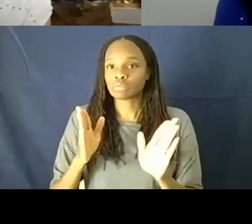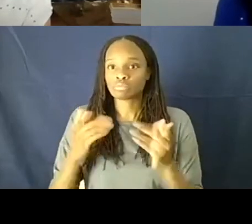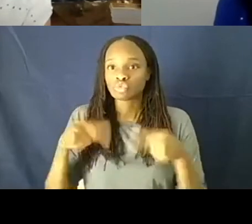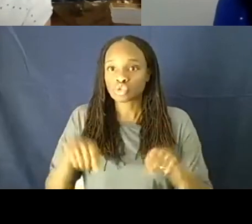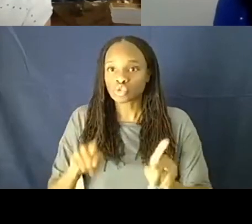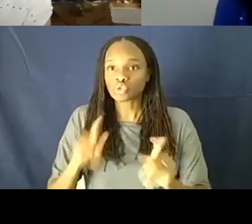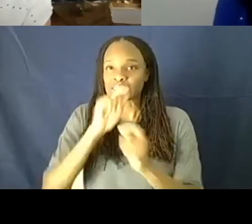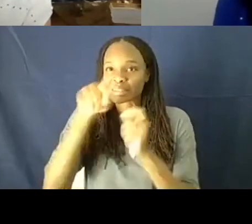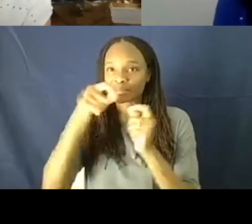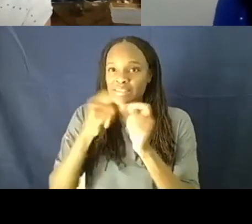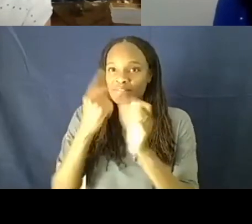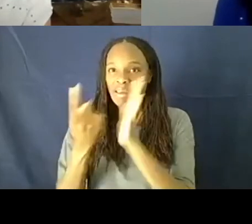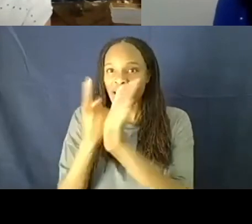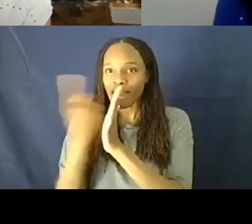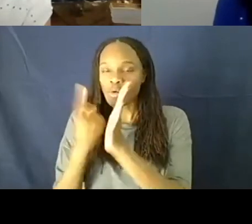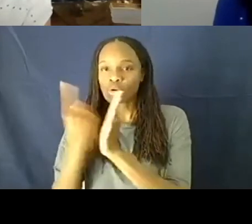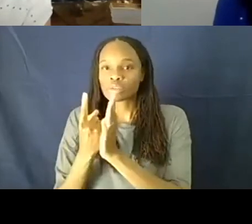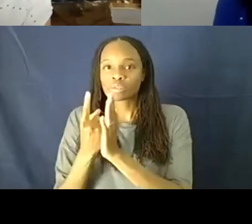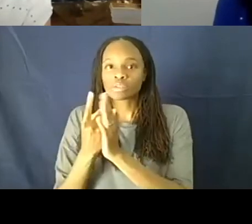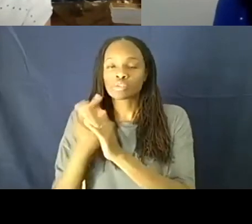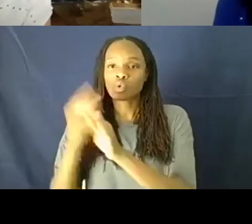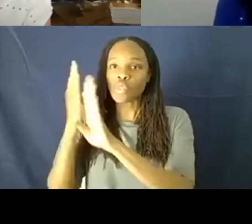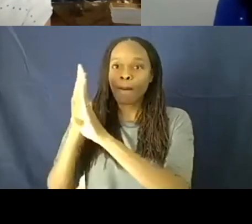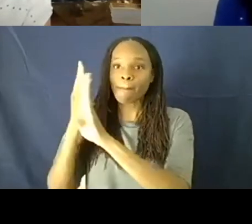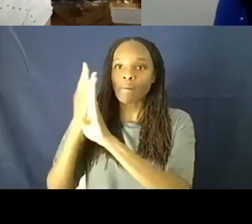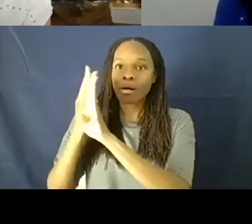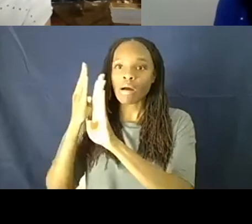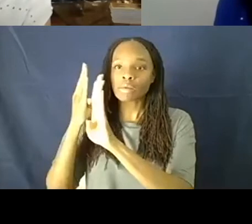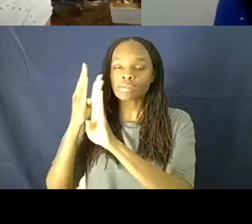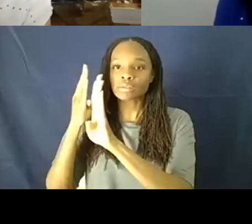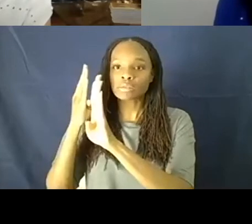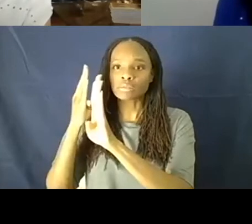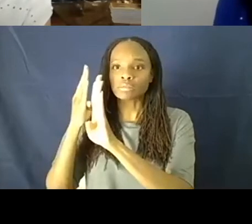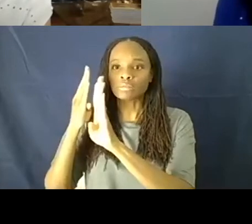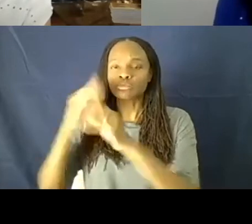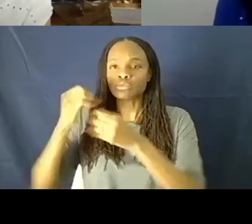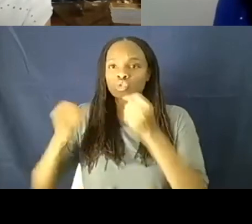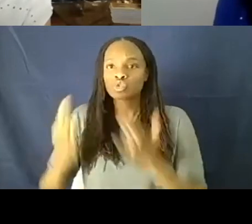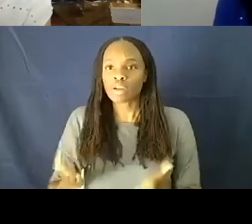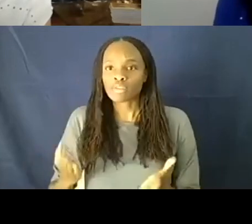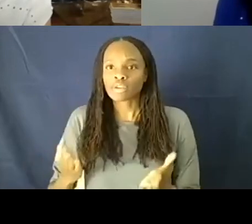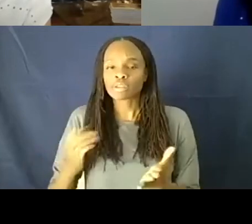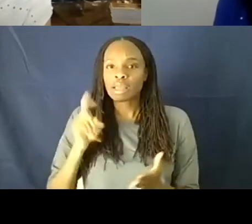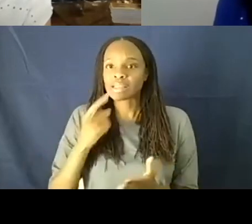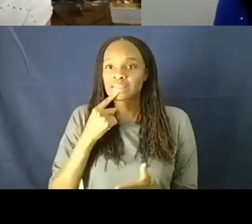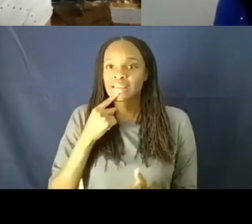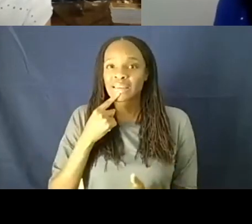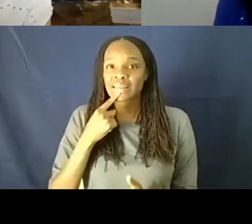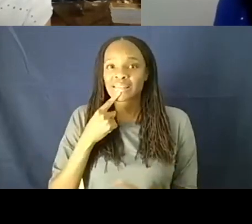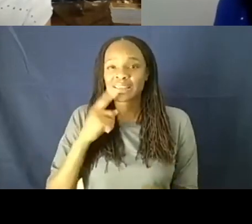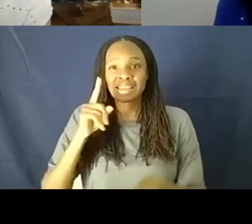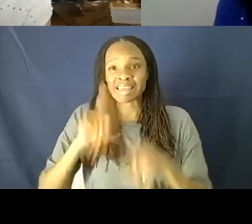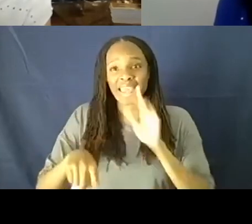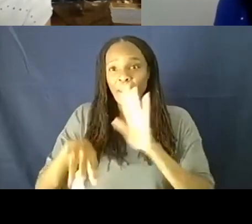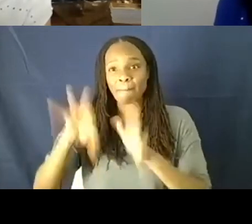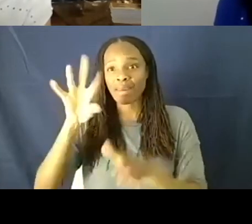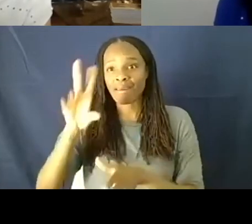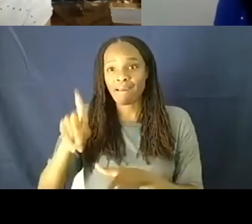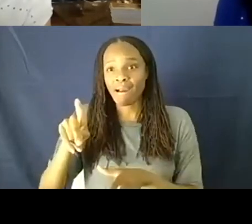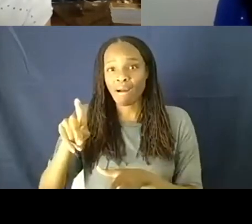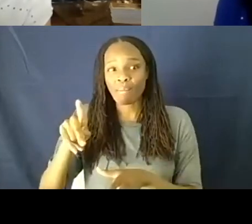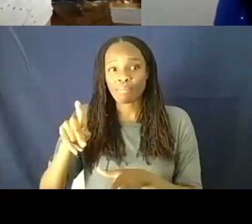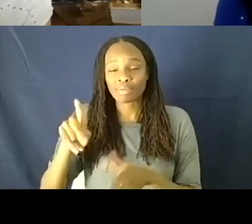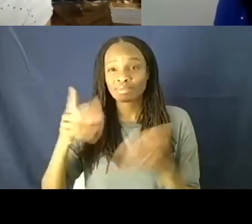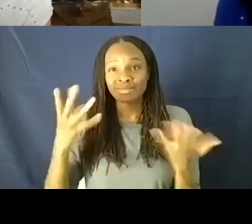LAUSD bus drivers decided to do was to tell the parents, we're not picking up your children in front of your houses for fear of getting a